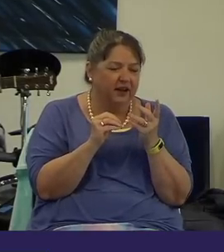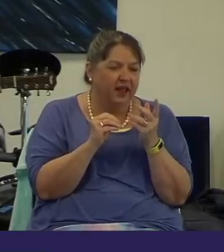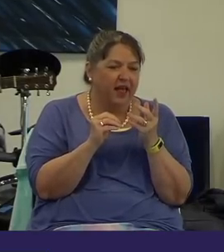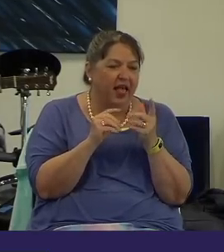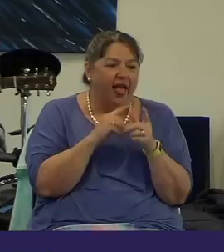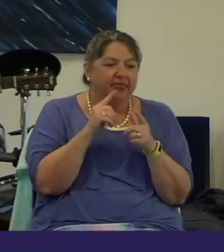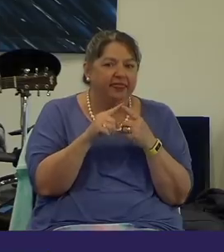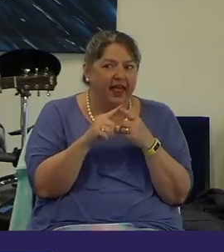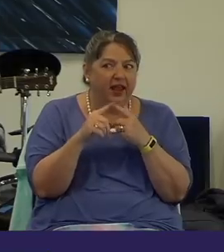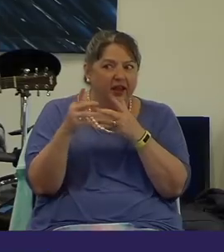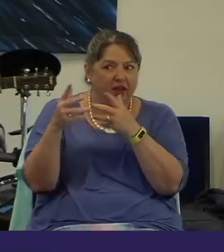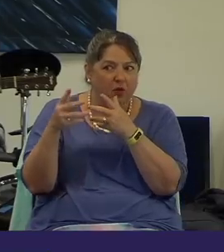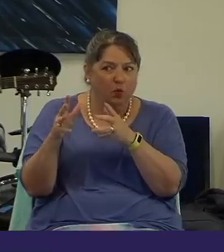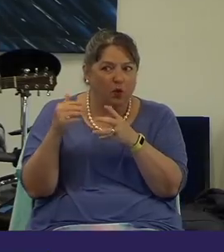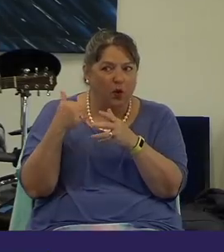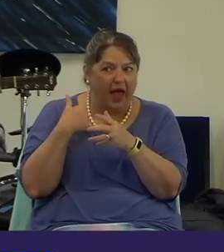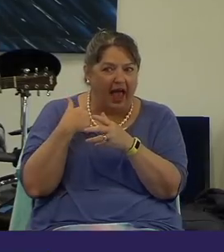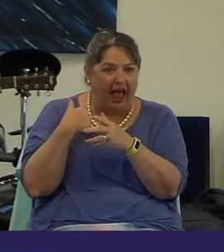to